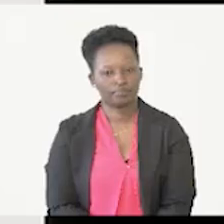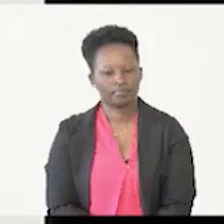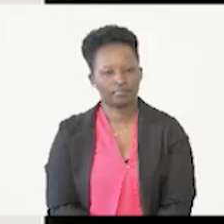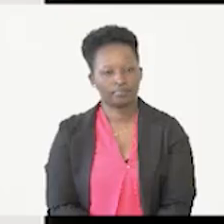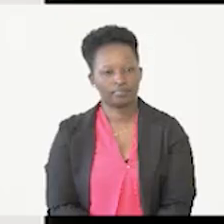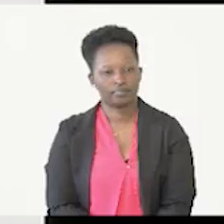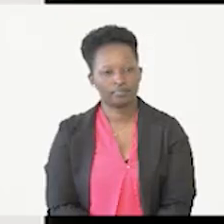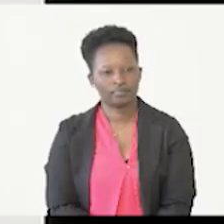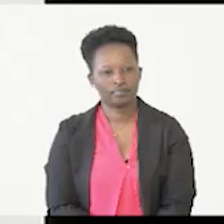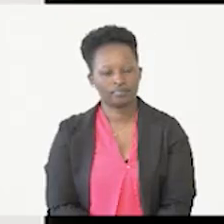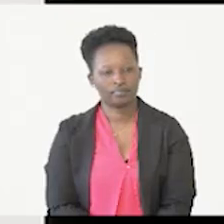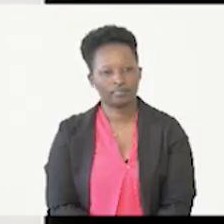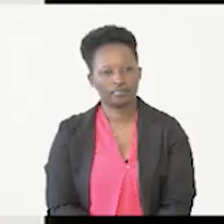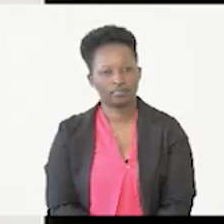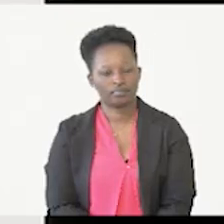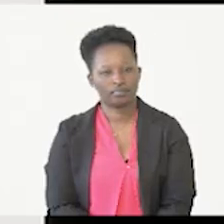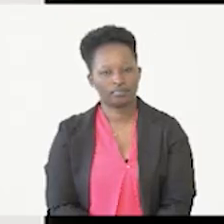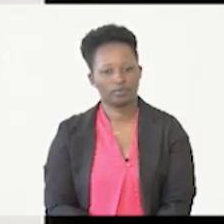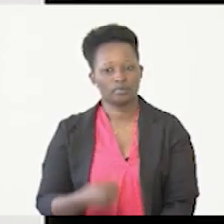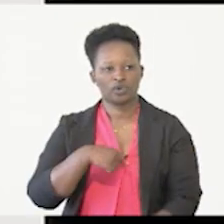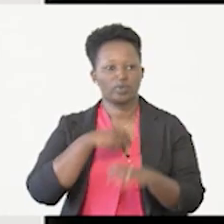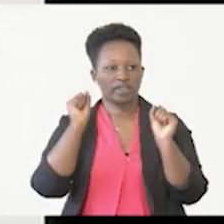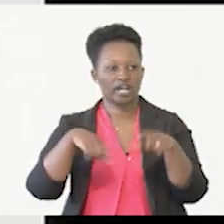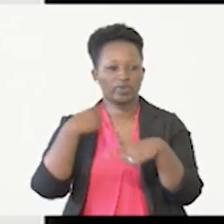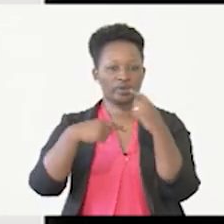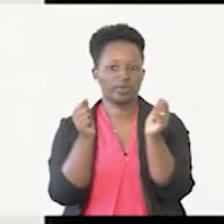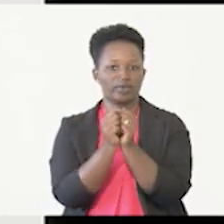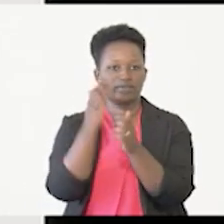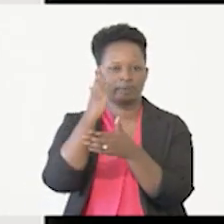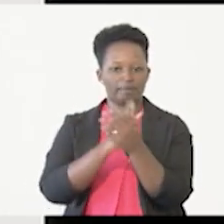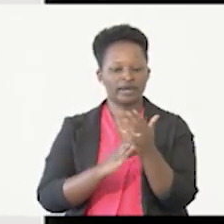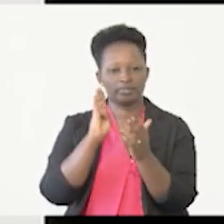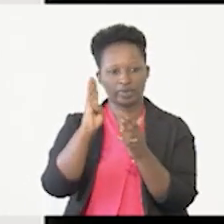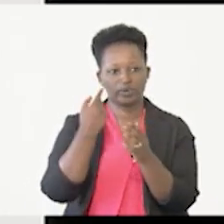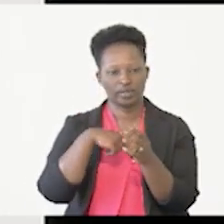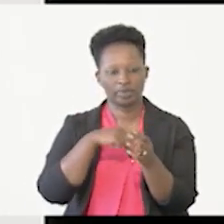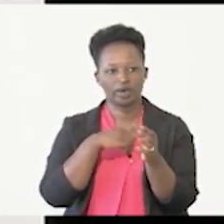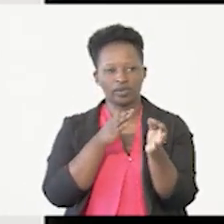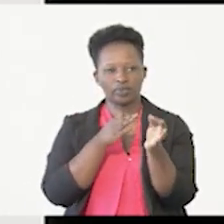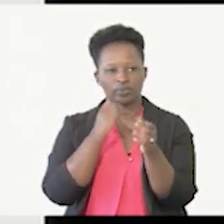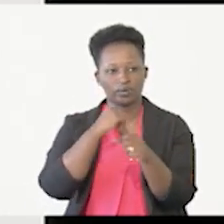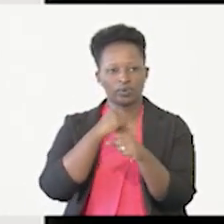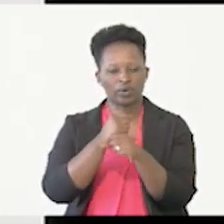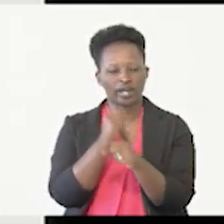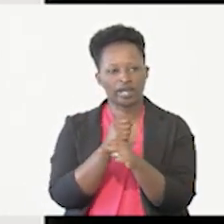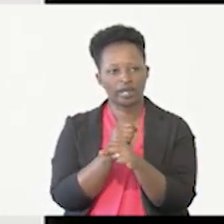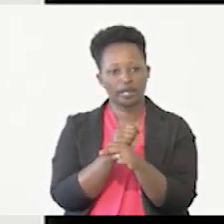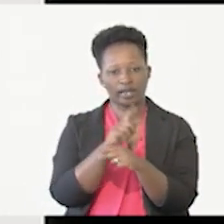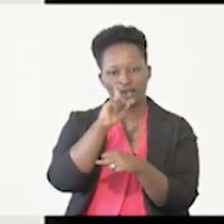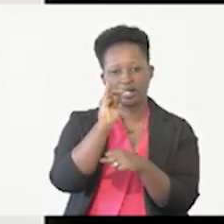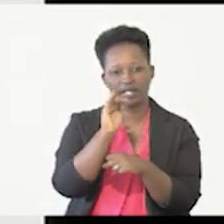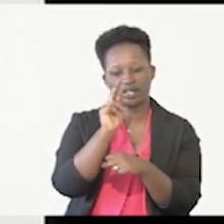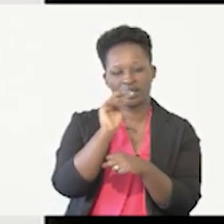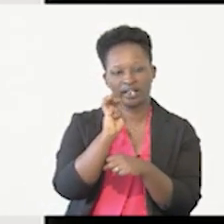so now we can continue with the part B, where they need us to form a linear equation of this demand curve. So, and with this